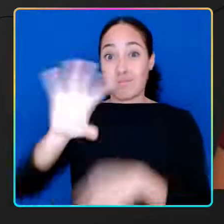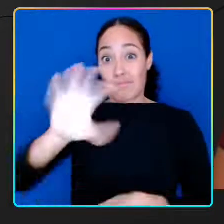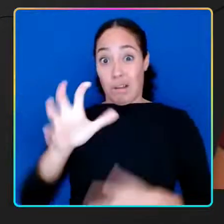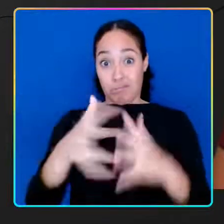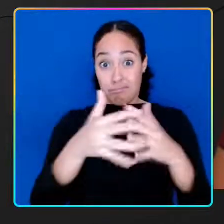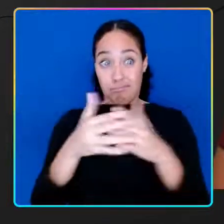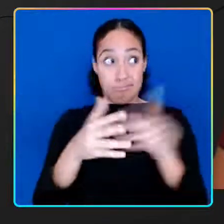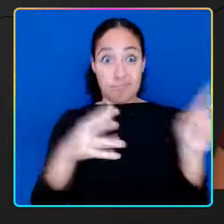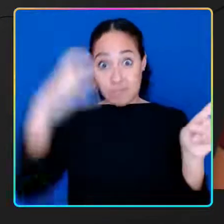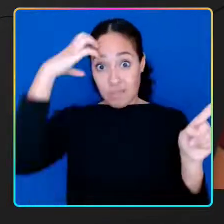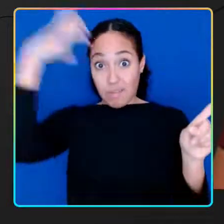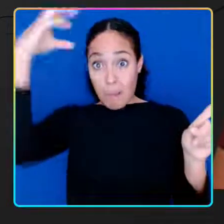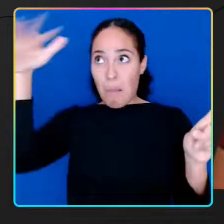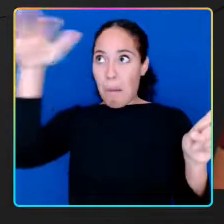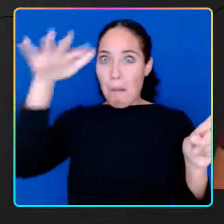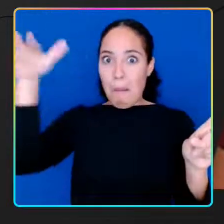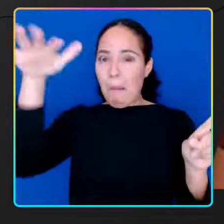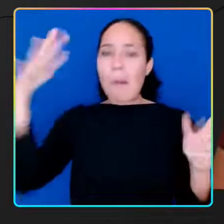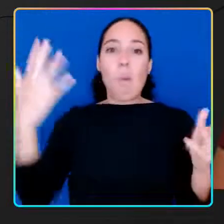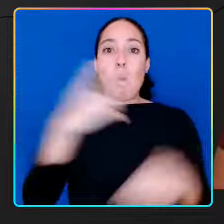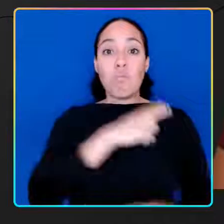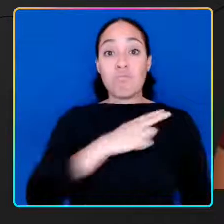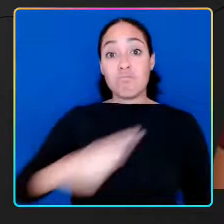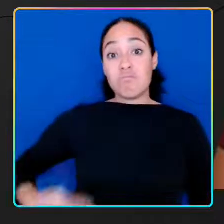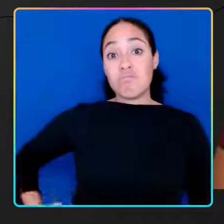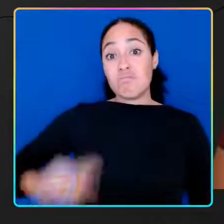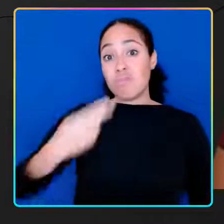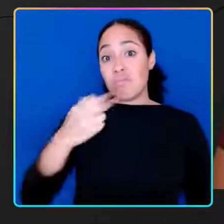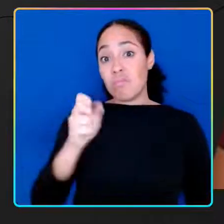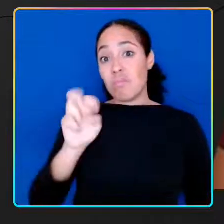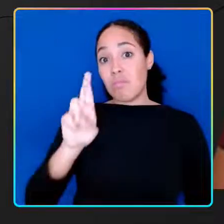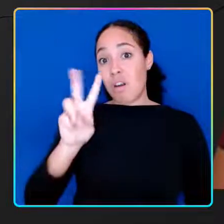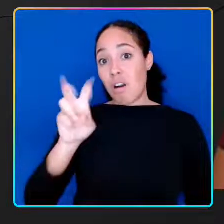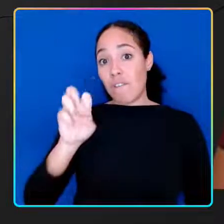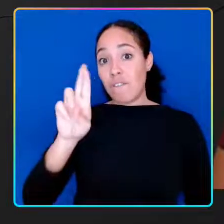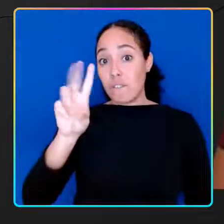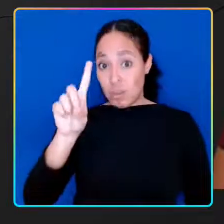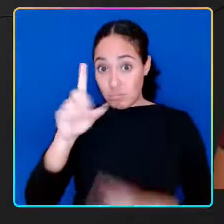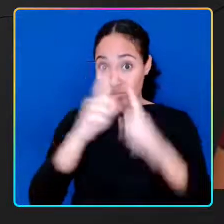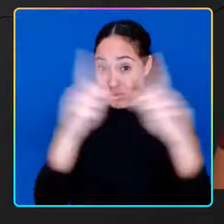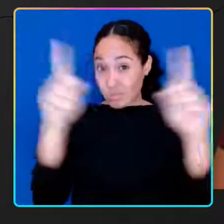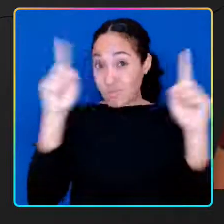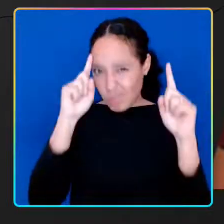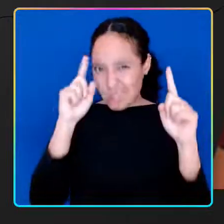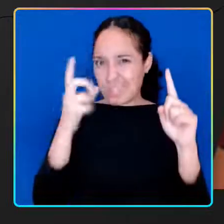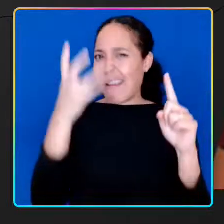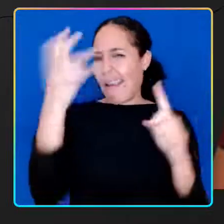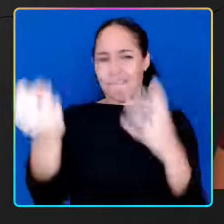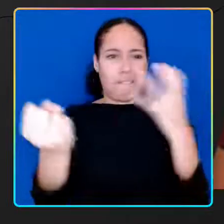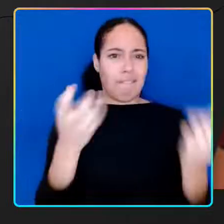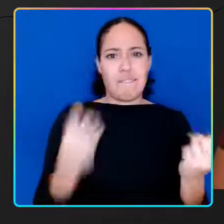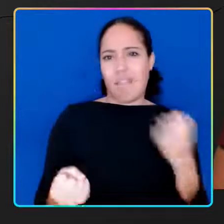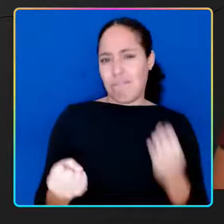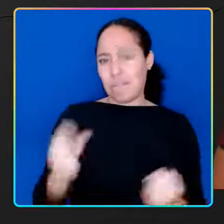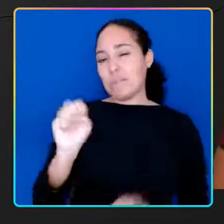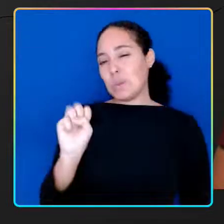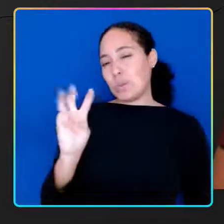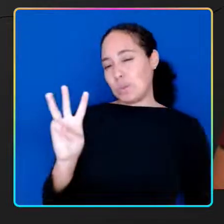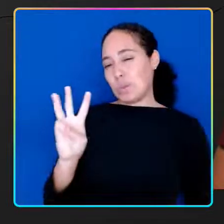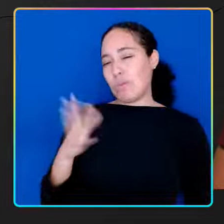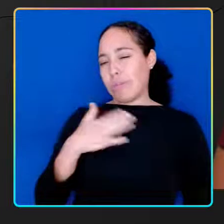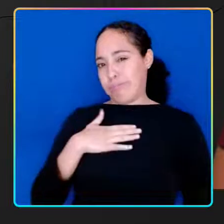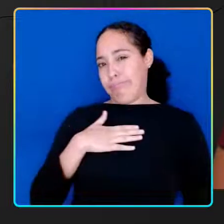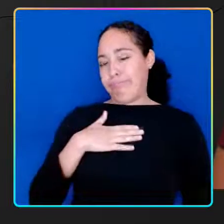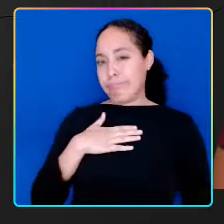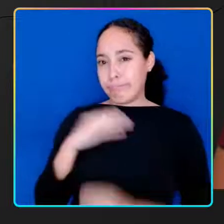a whole bunch of different places. Like everyone would know, my software was in there collecting the data so that the rest of the software for the company could